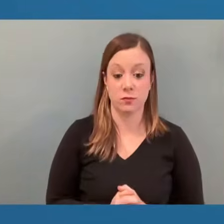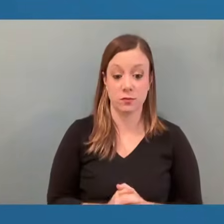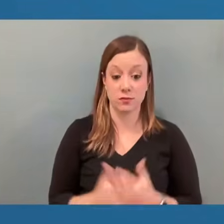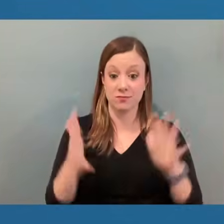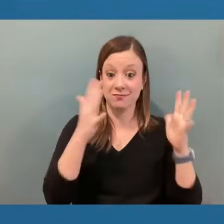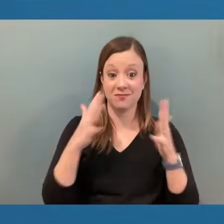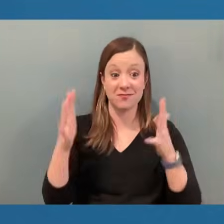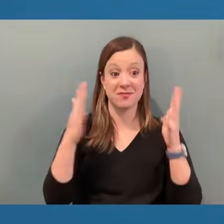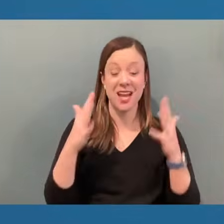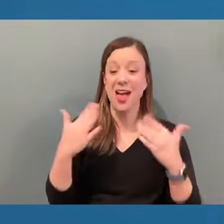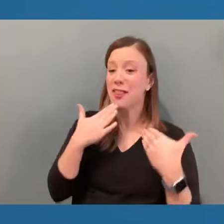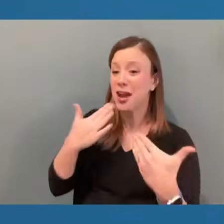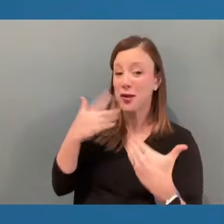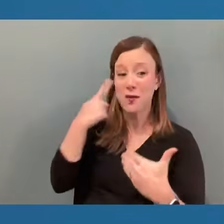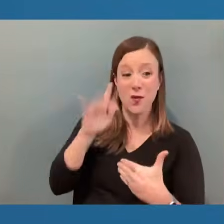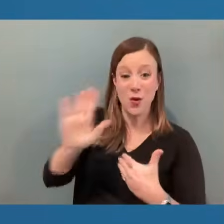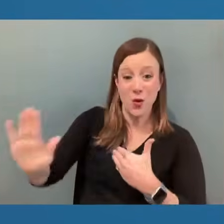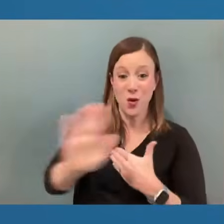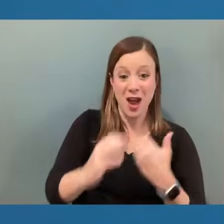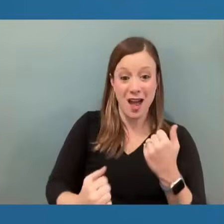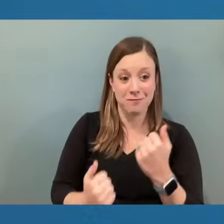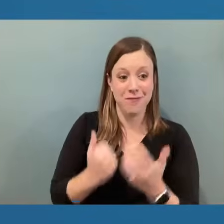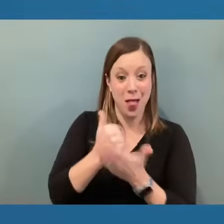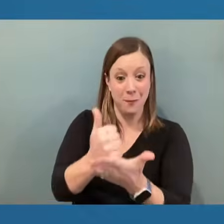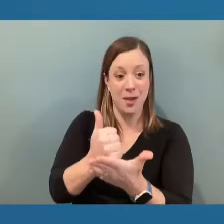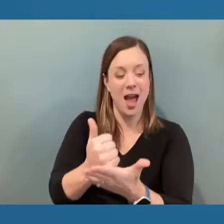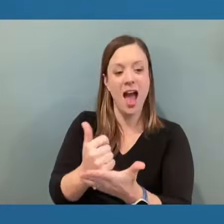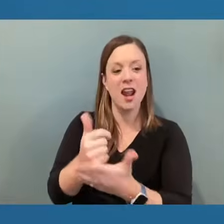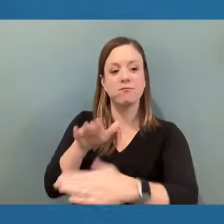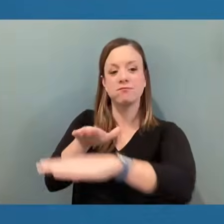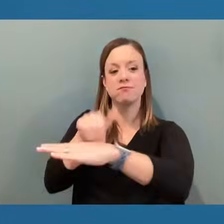and I want to call Lindsay Wright to the podium.